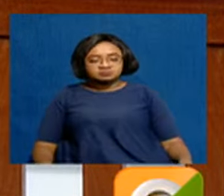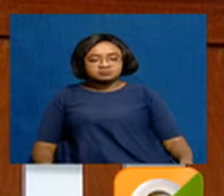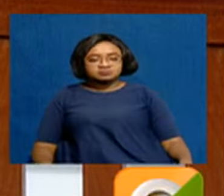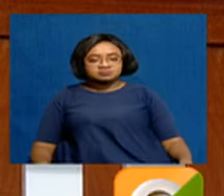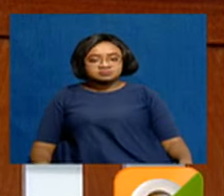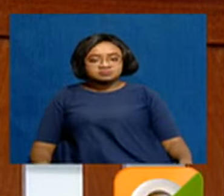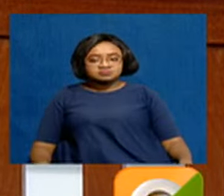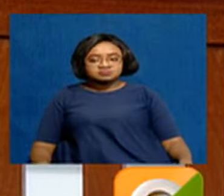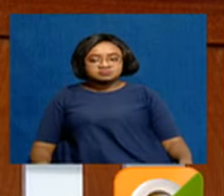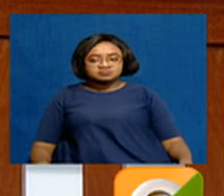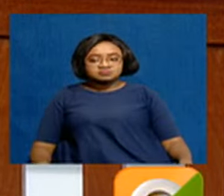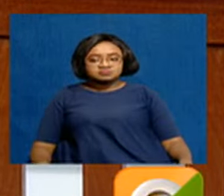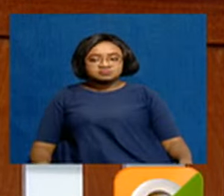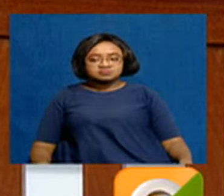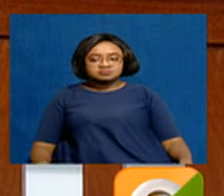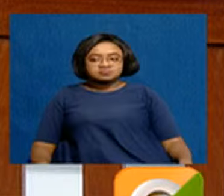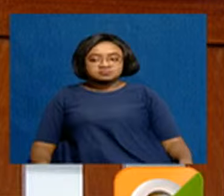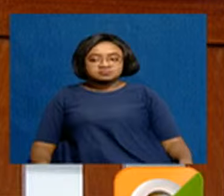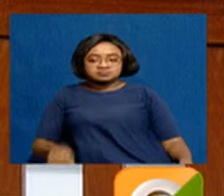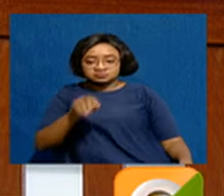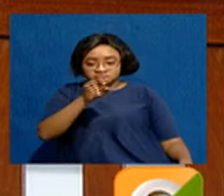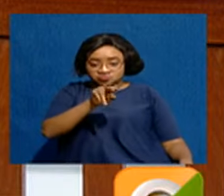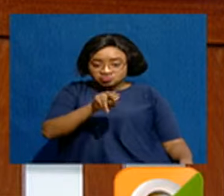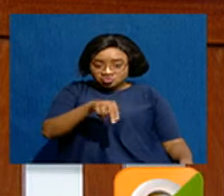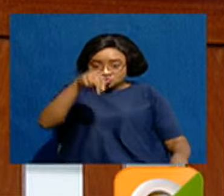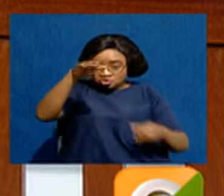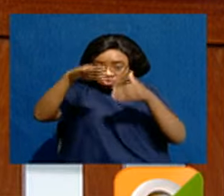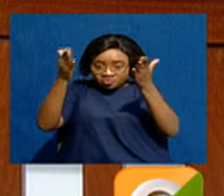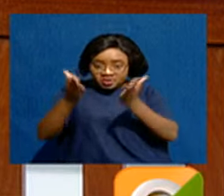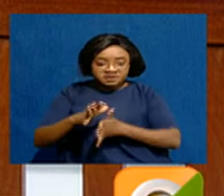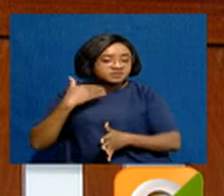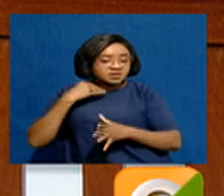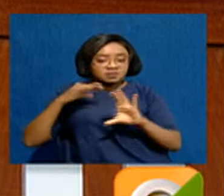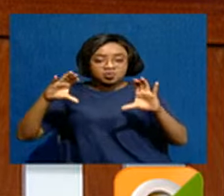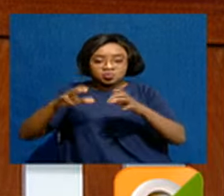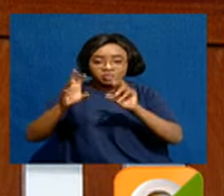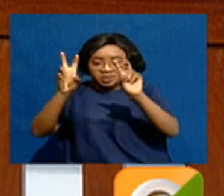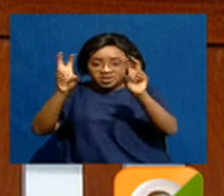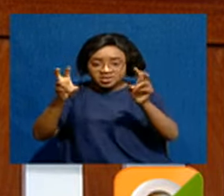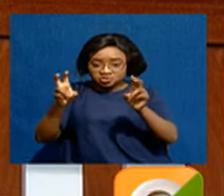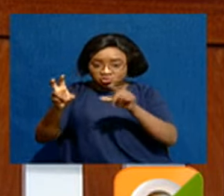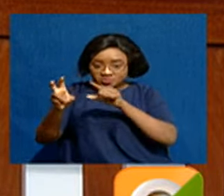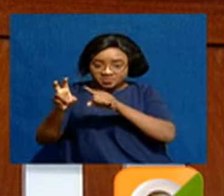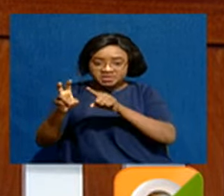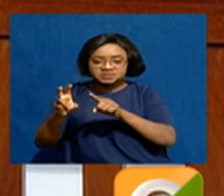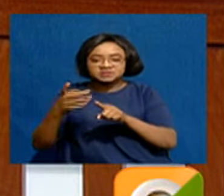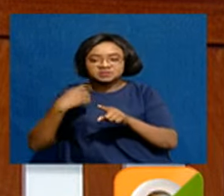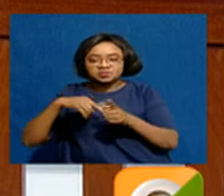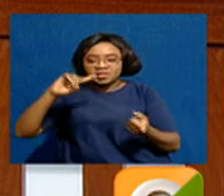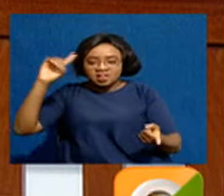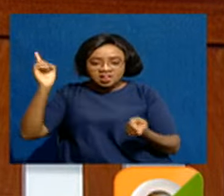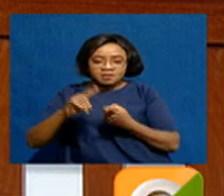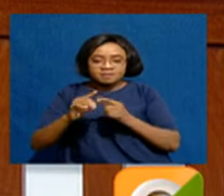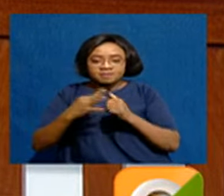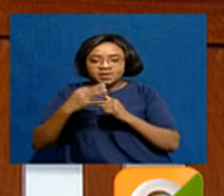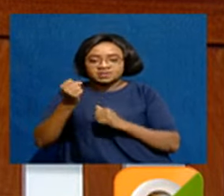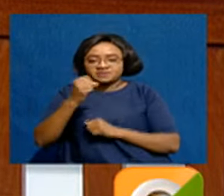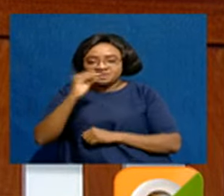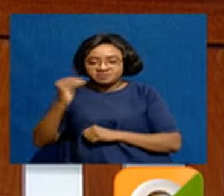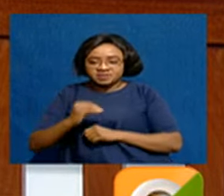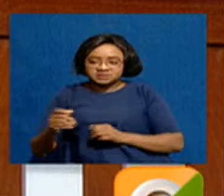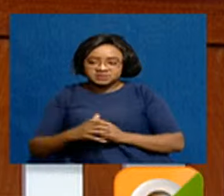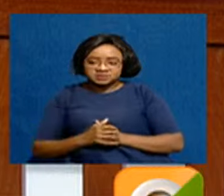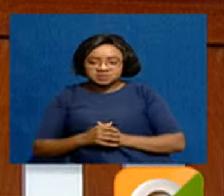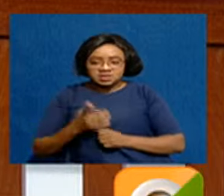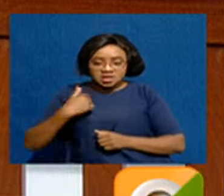without any contradiction that the North Rift banditry issue has been reduced by about 85%. We have